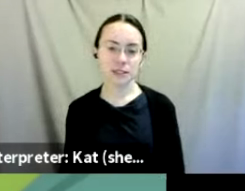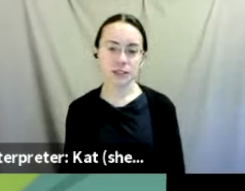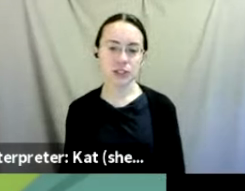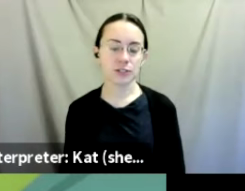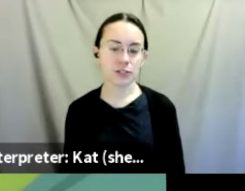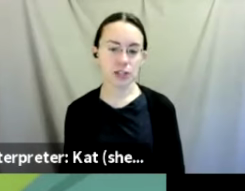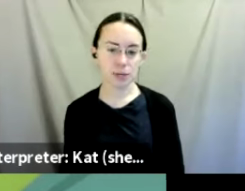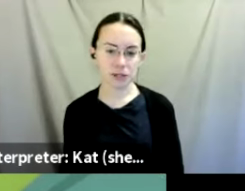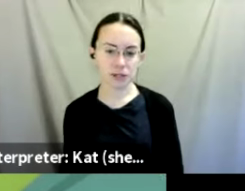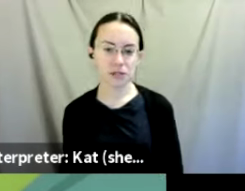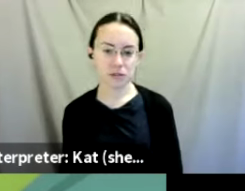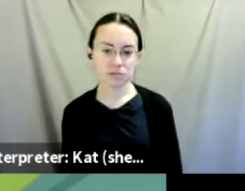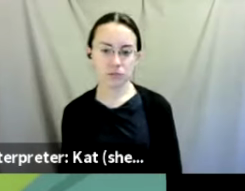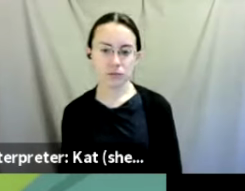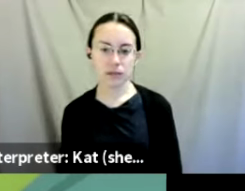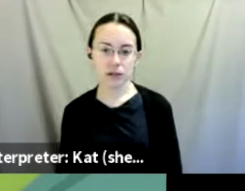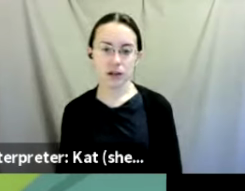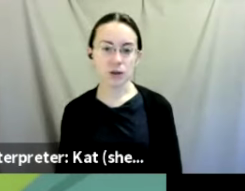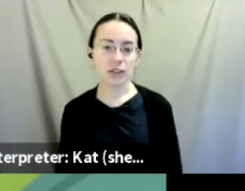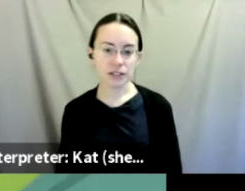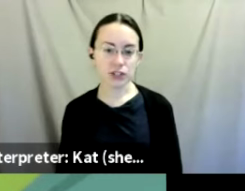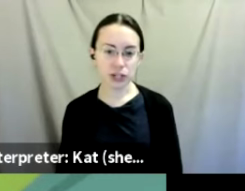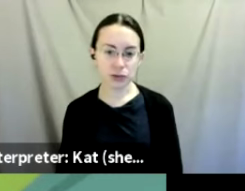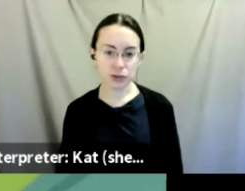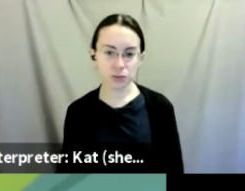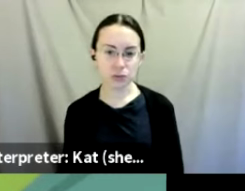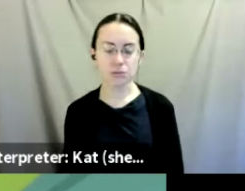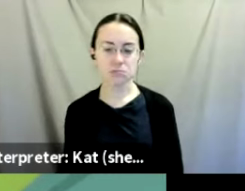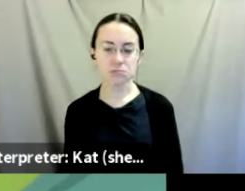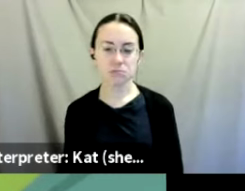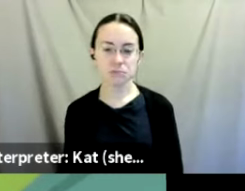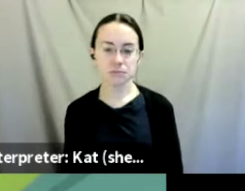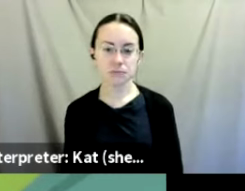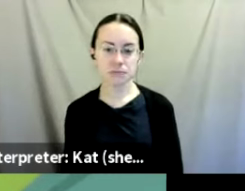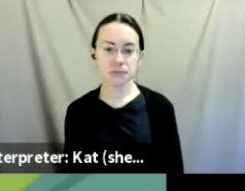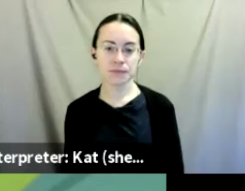should be discussion of different topics within a shared group.